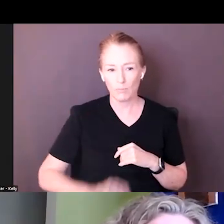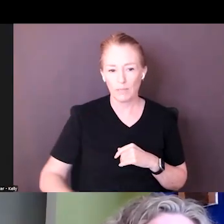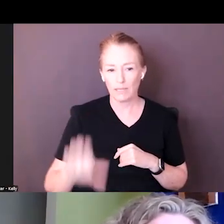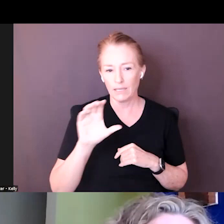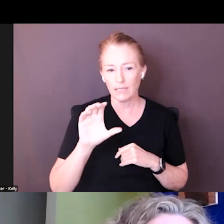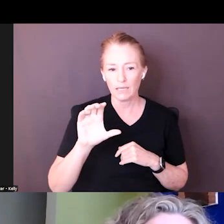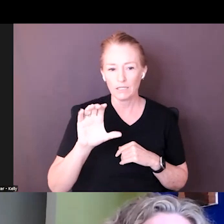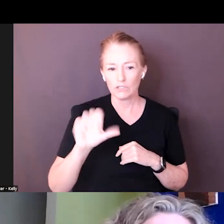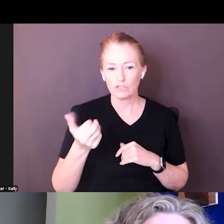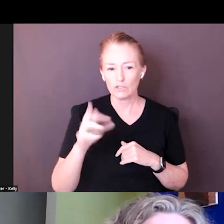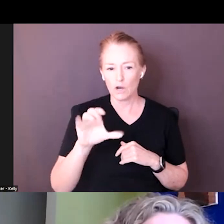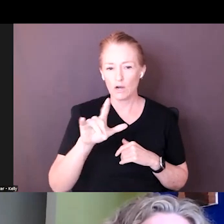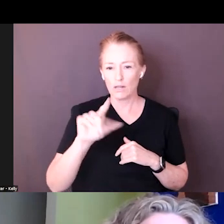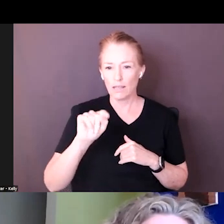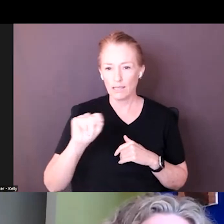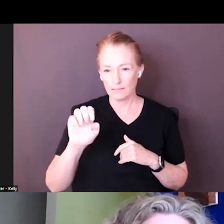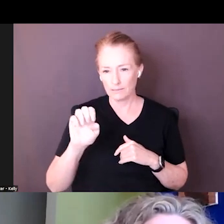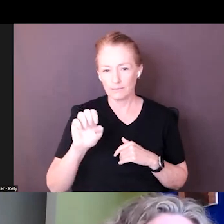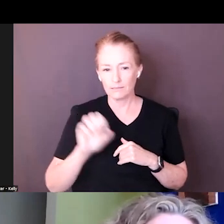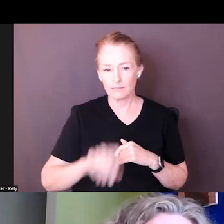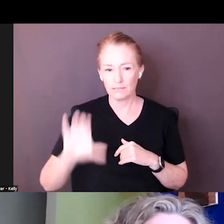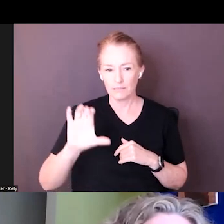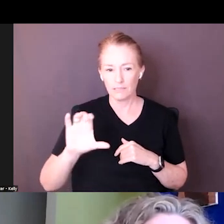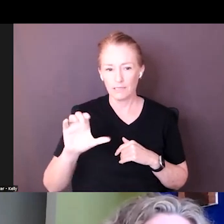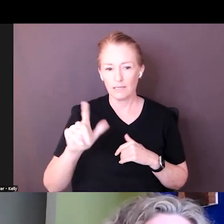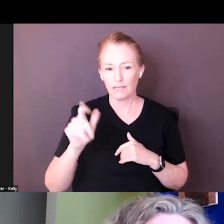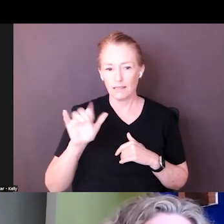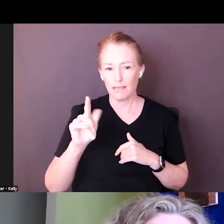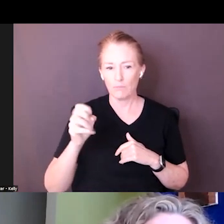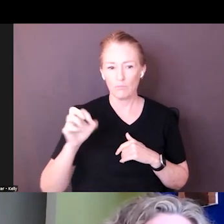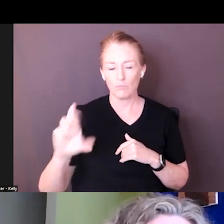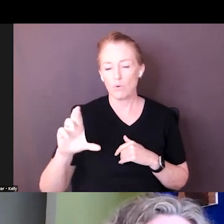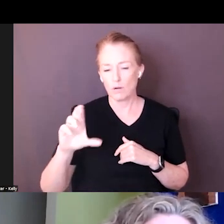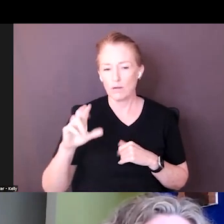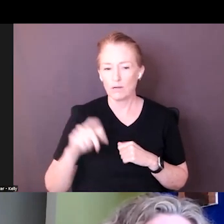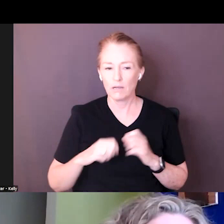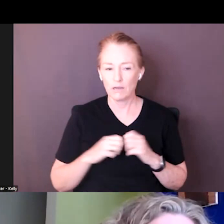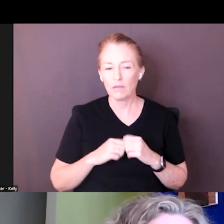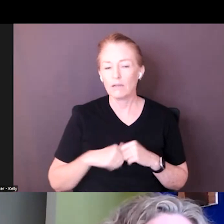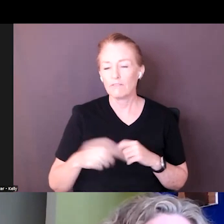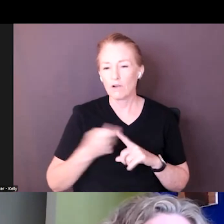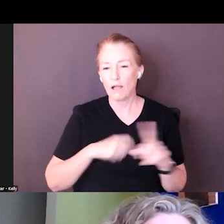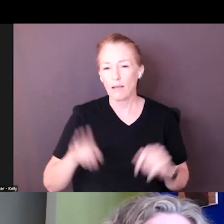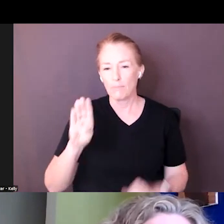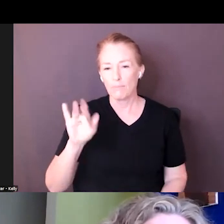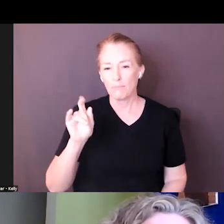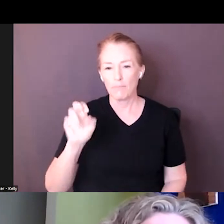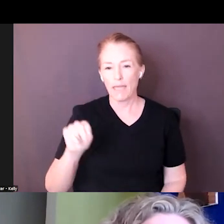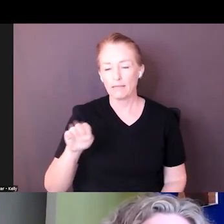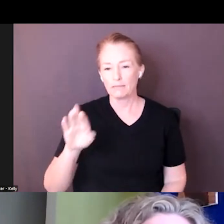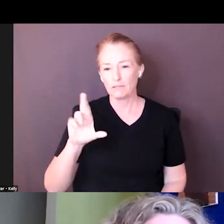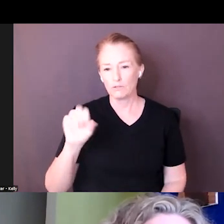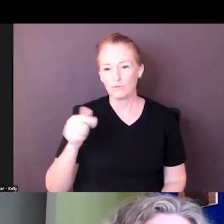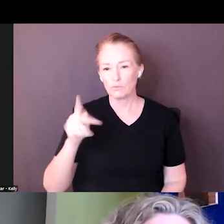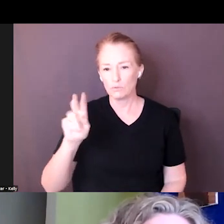who is going to present on the Bridge Center for Hope. That is in Baton Rouge. And then the one after that